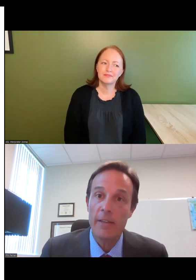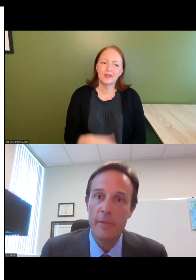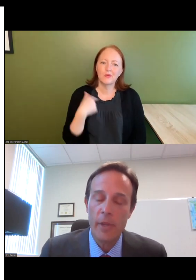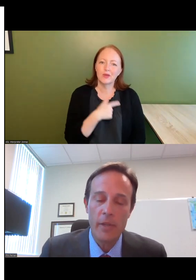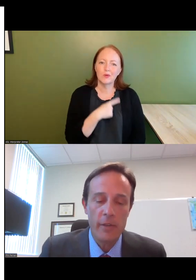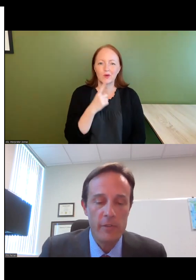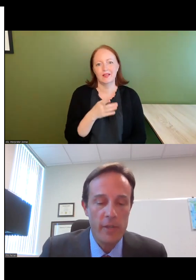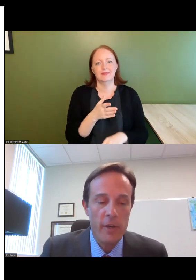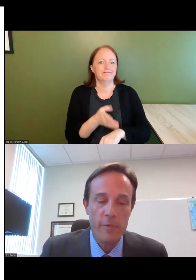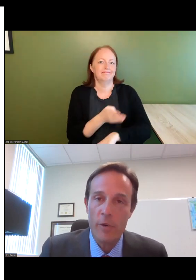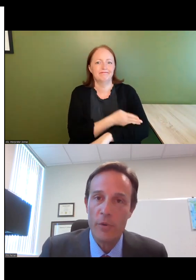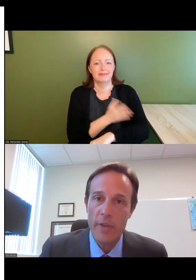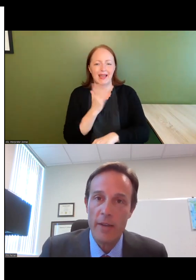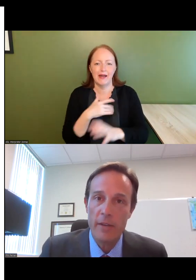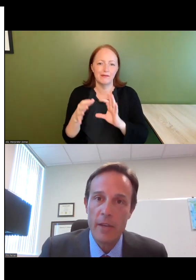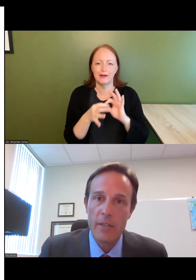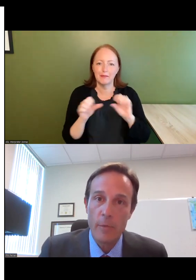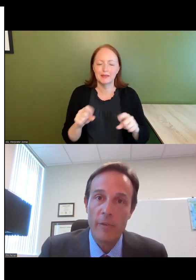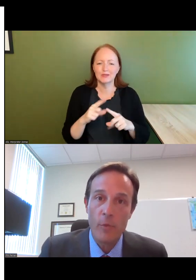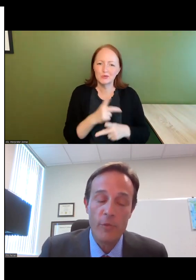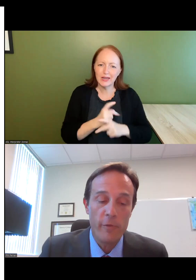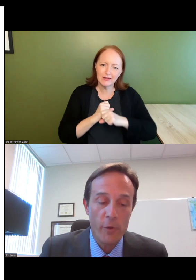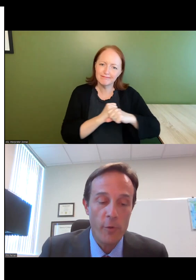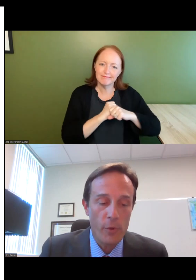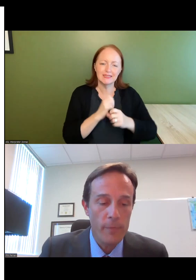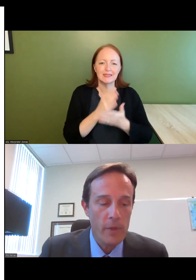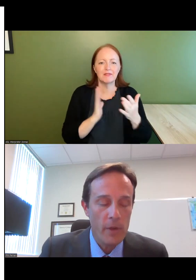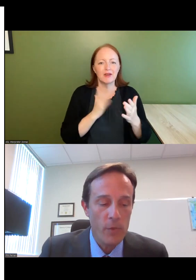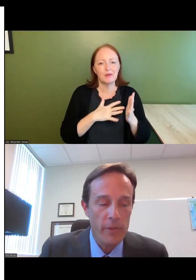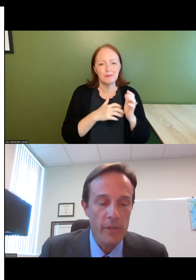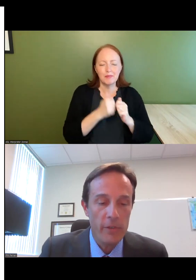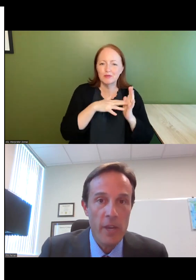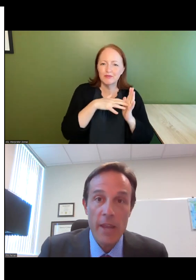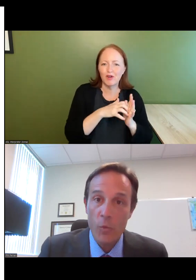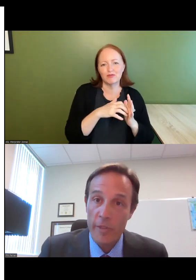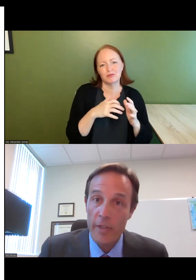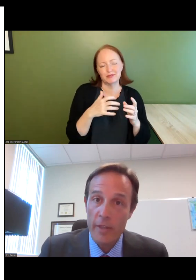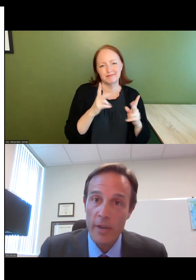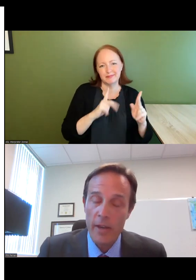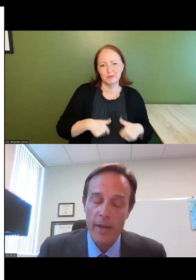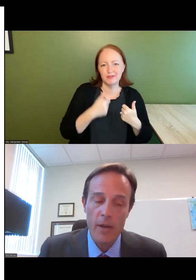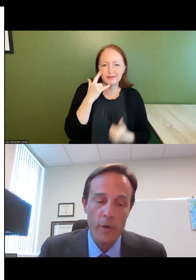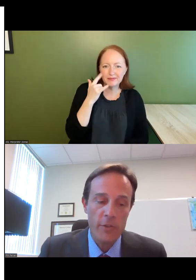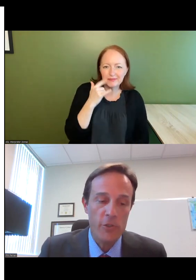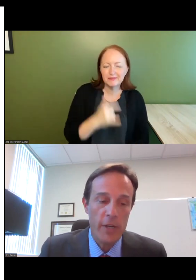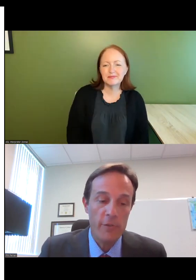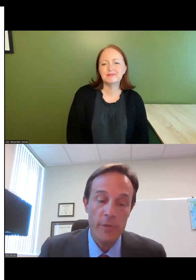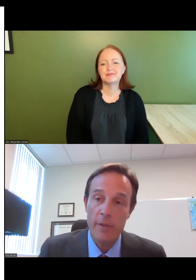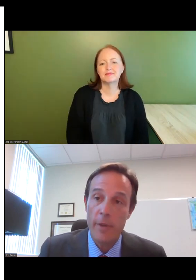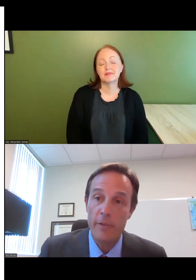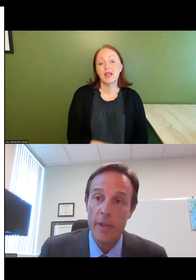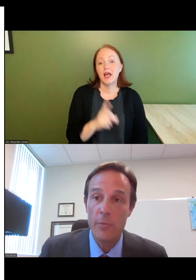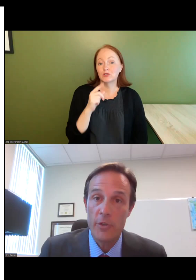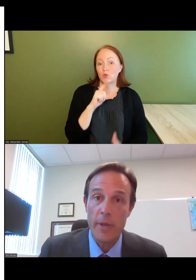our collective abilities to care for and protect some of our most vulnerable residents. And one thing that I kind of want to stress